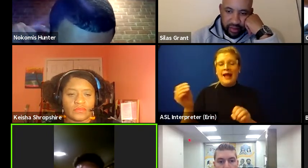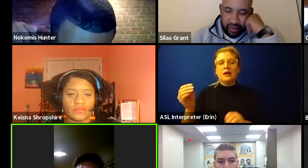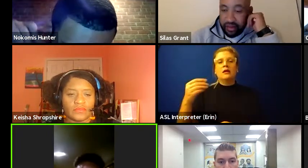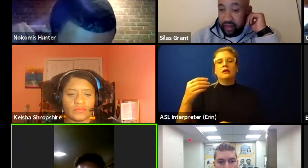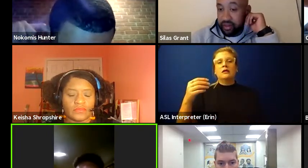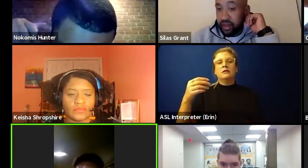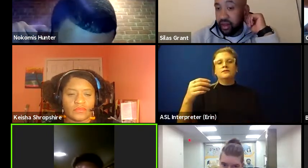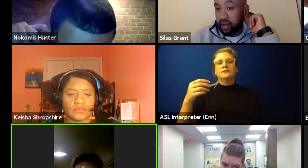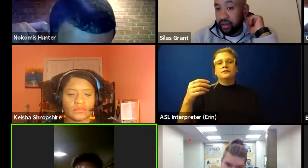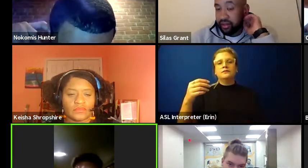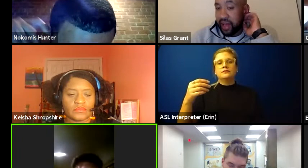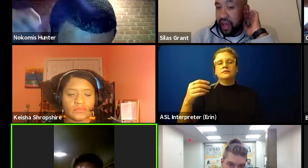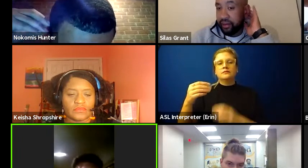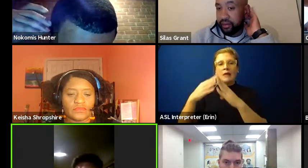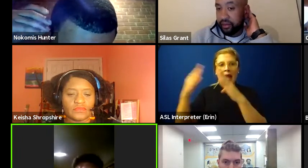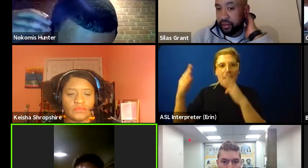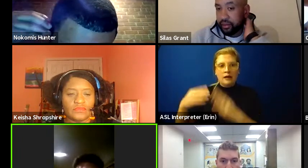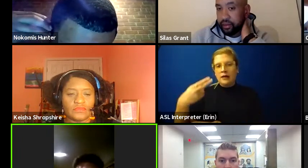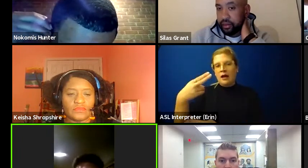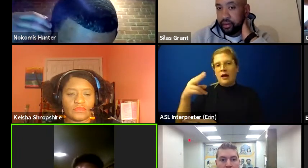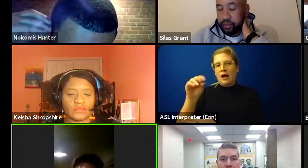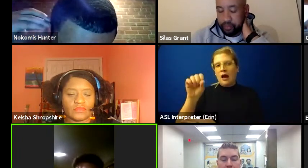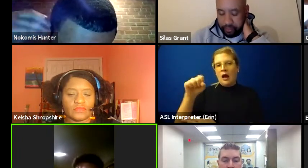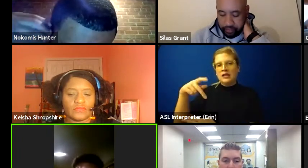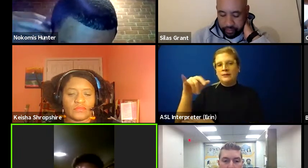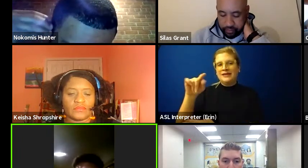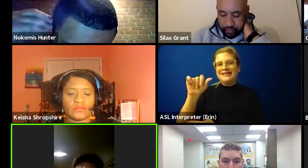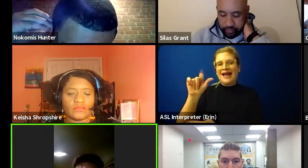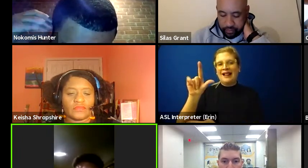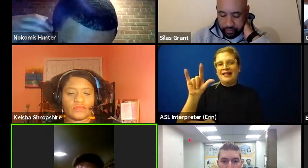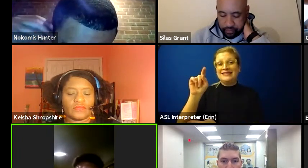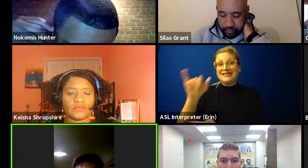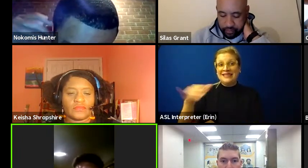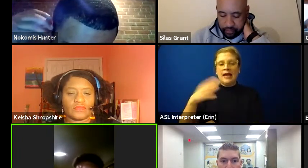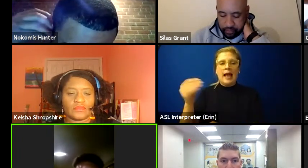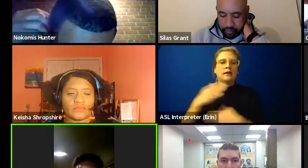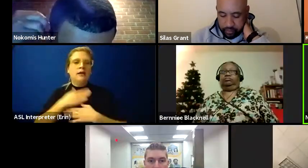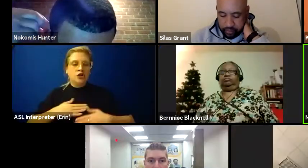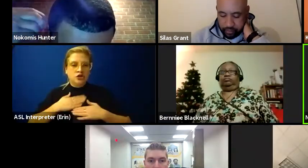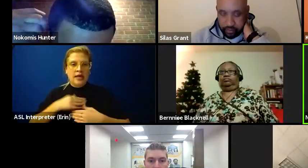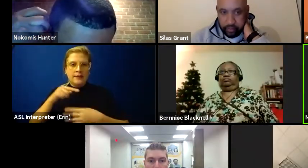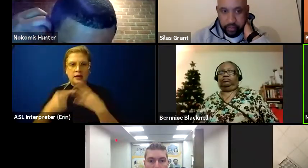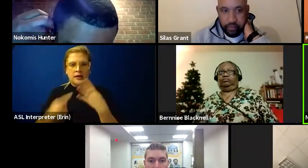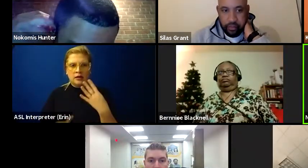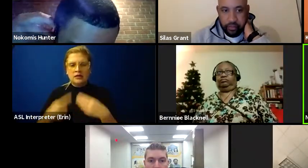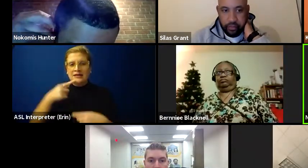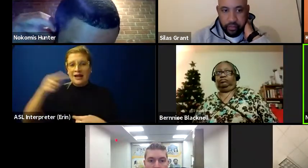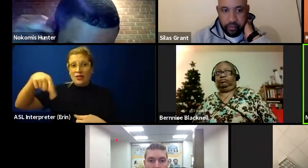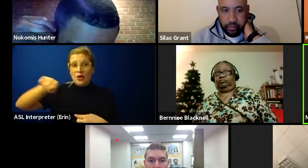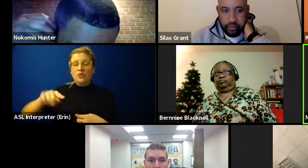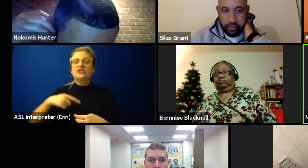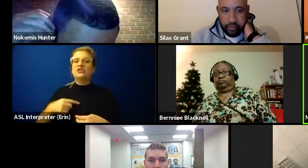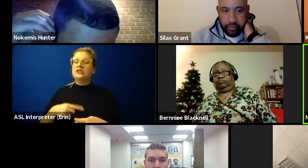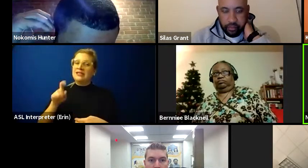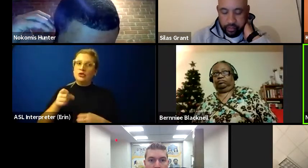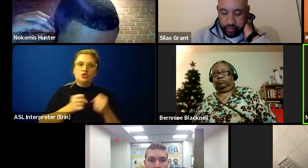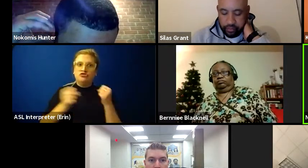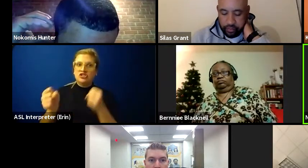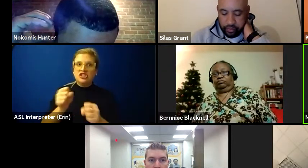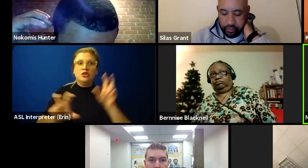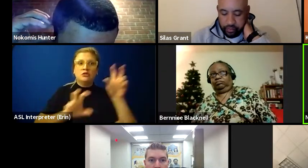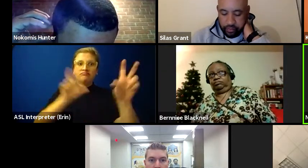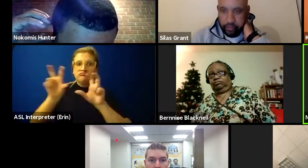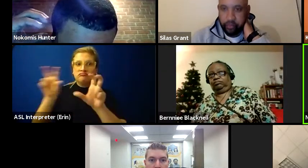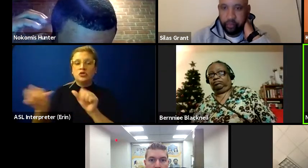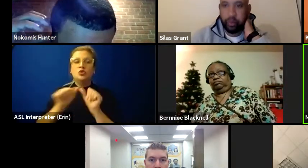entertainment, and retail sector. Through the bridge fund, the district will strategically invest to sustain the